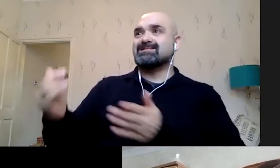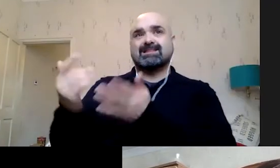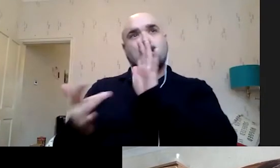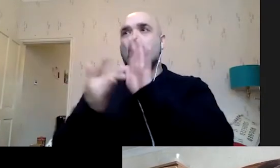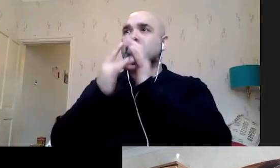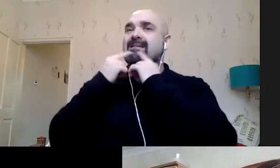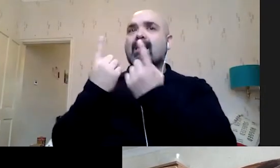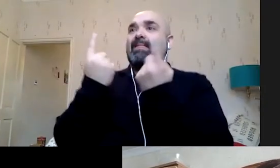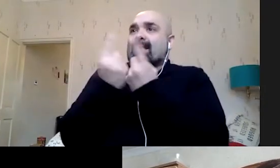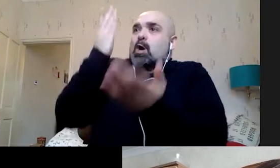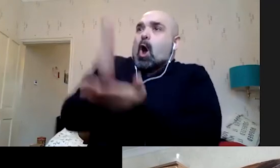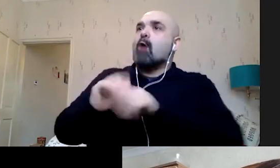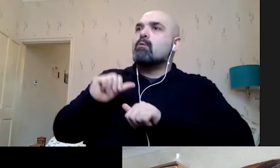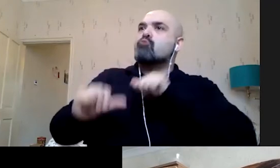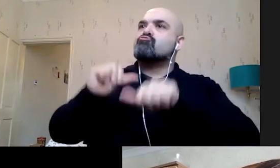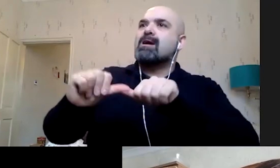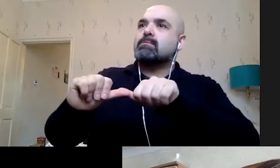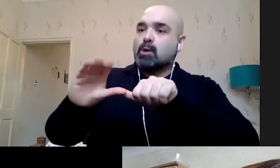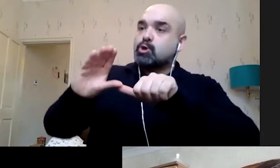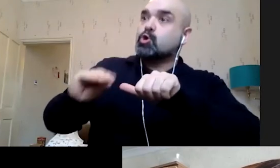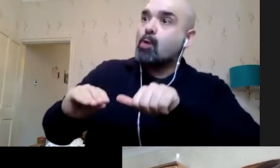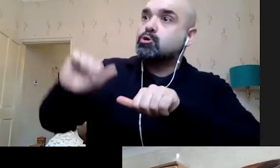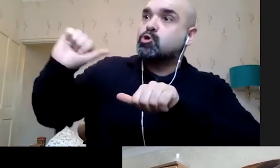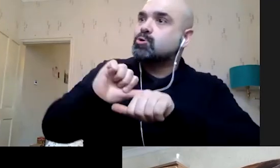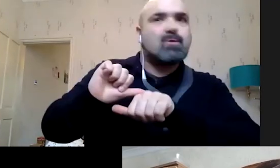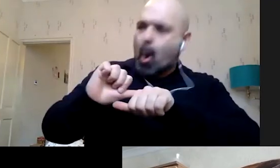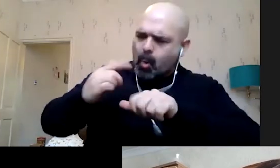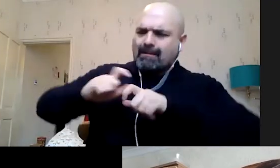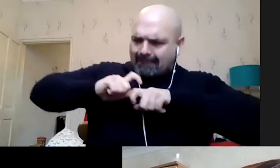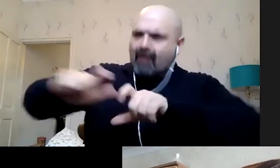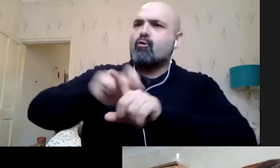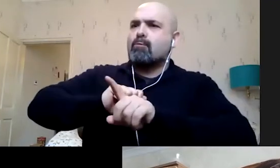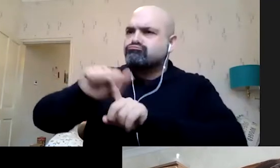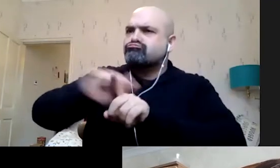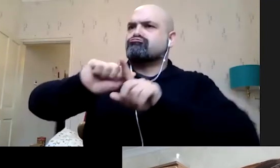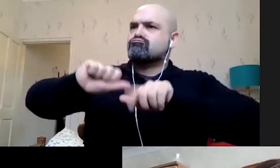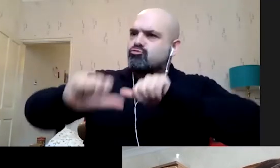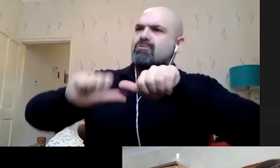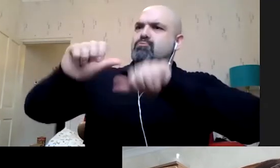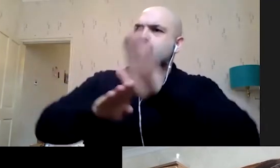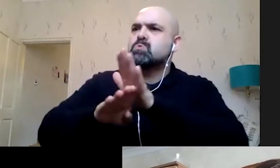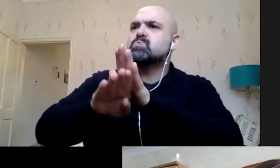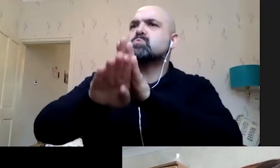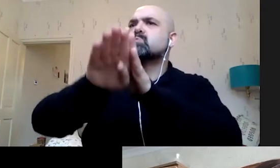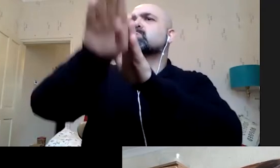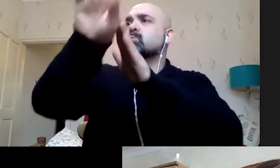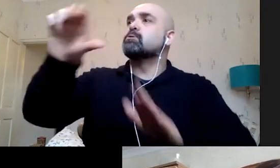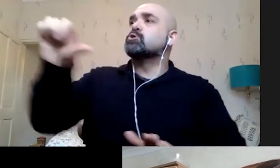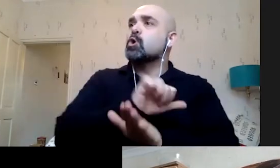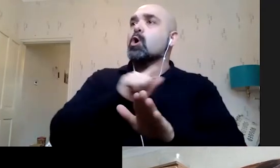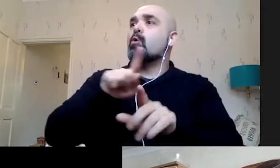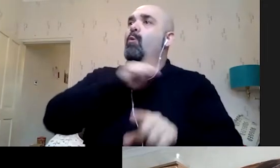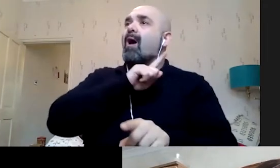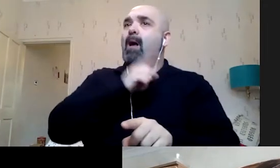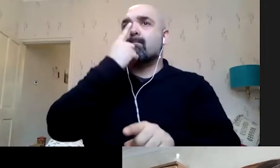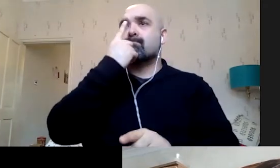but it doesn't mean they need to stop progressing. You still need to work on that progression, because people can fall back, like you said, people can fall back and slip back into old habits as easily